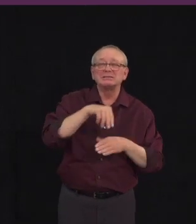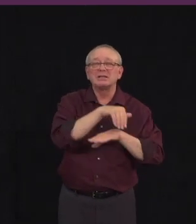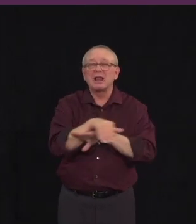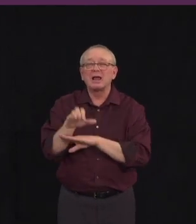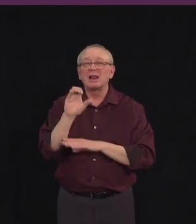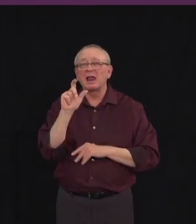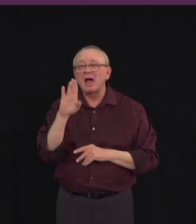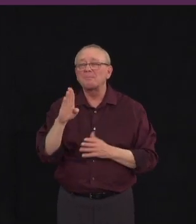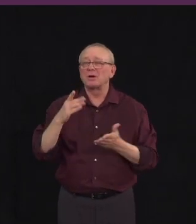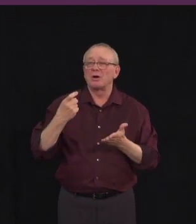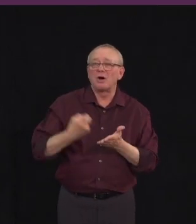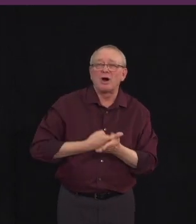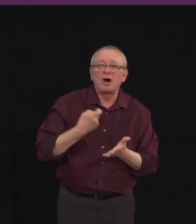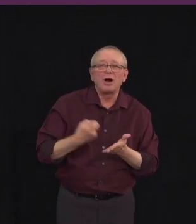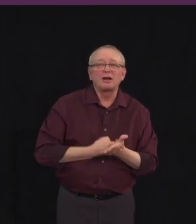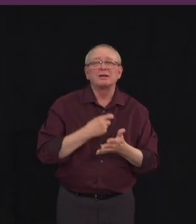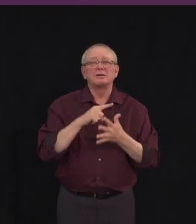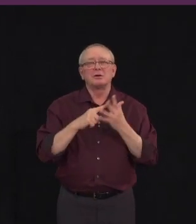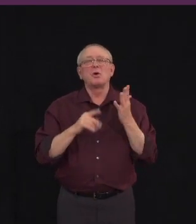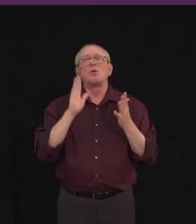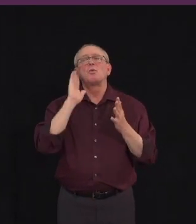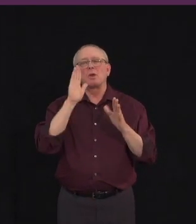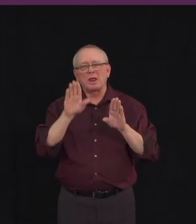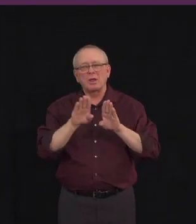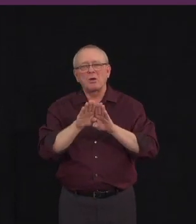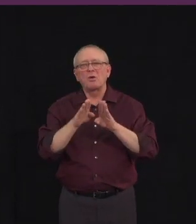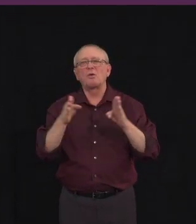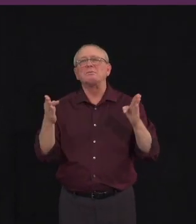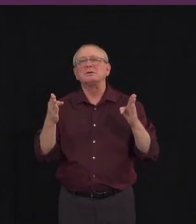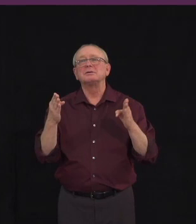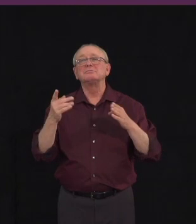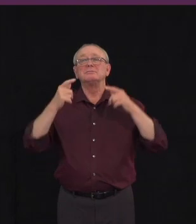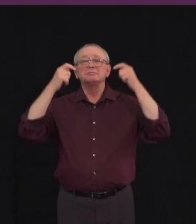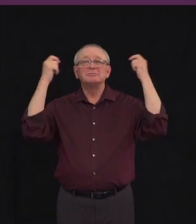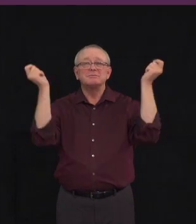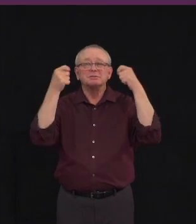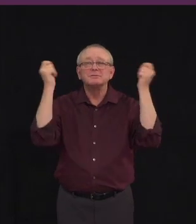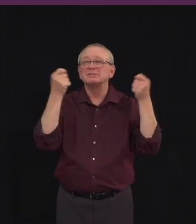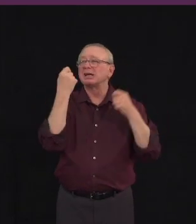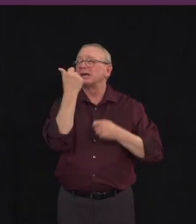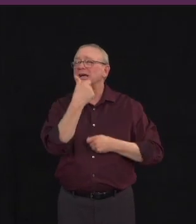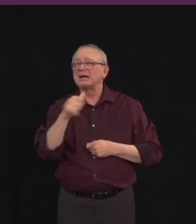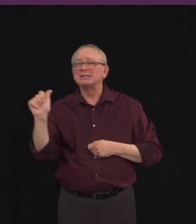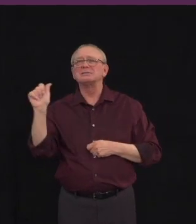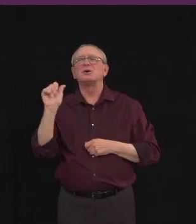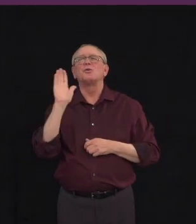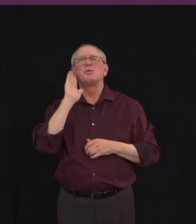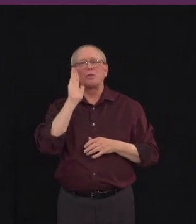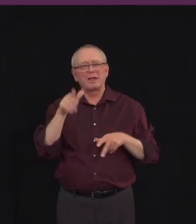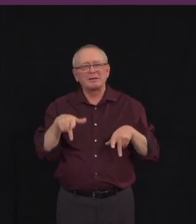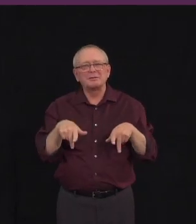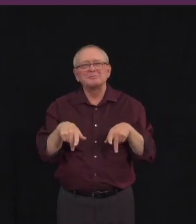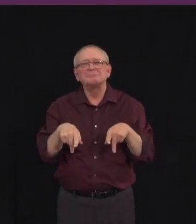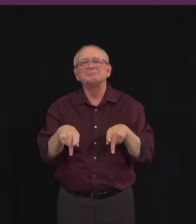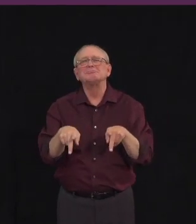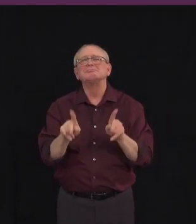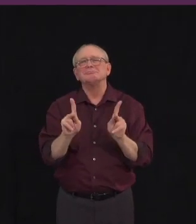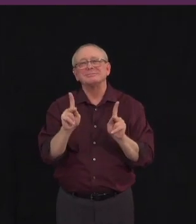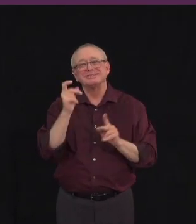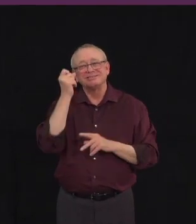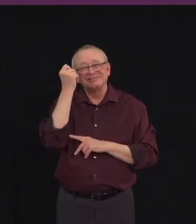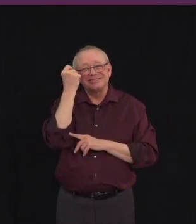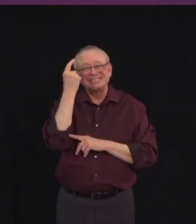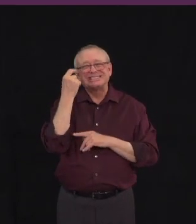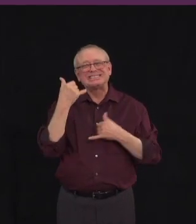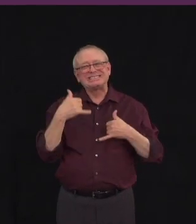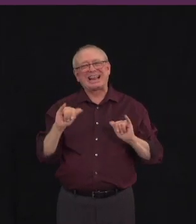And resuming industry conferences as well will be permitted with restrictions, although physical distancing restrictions will be maintained